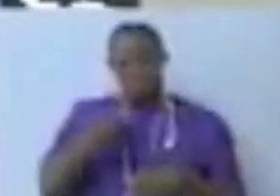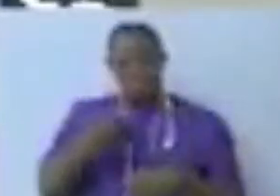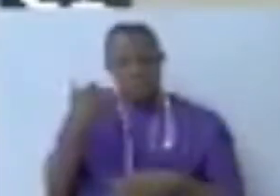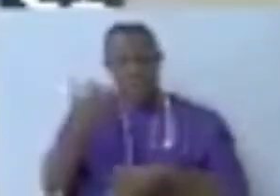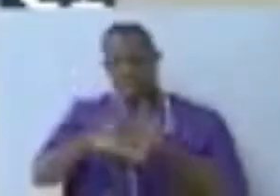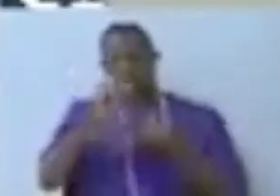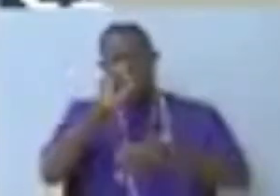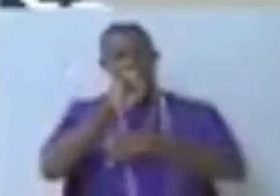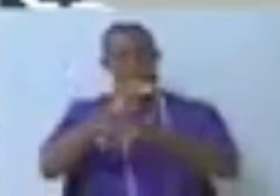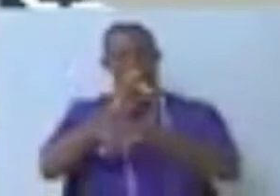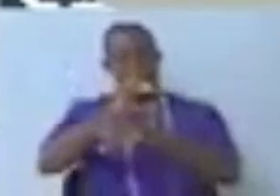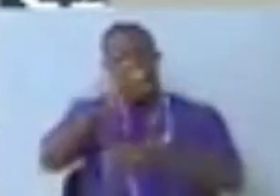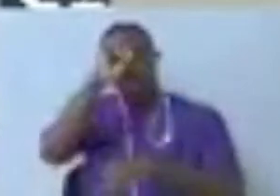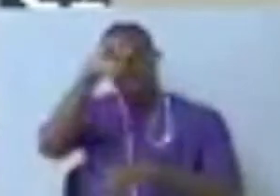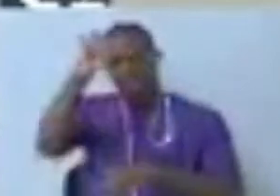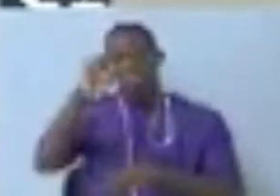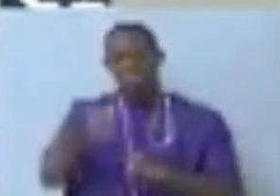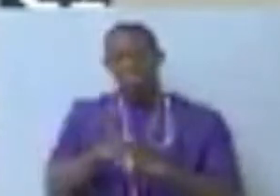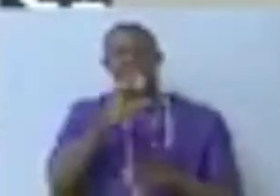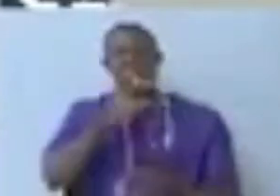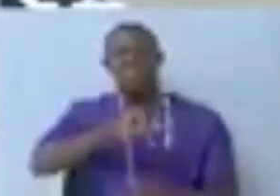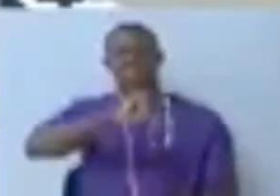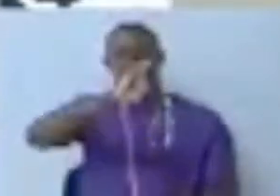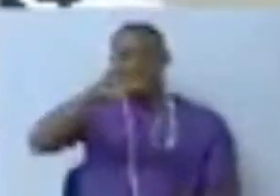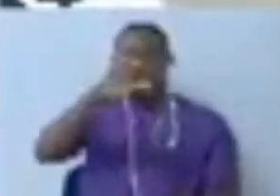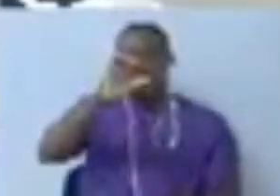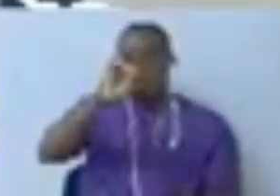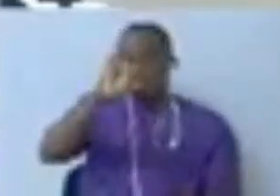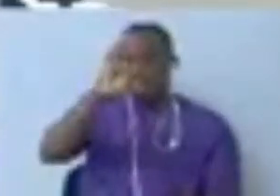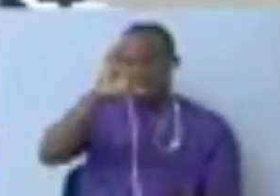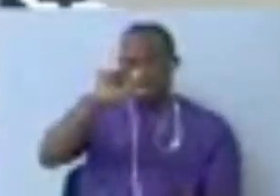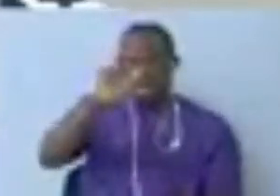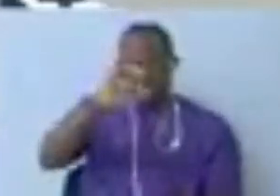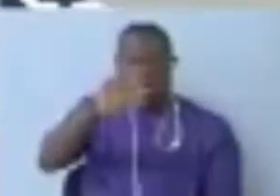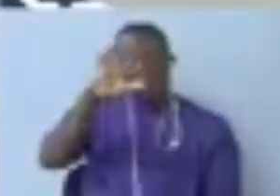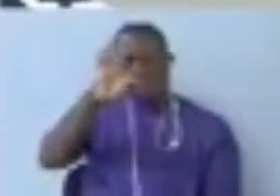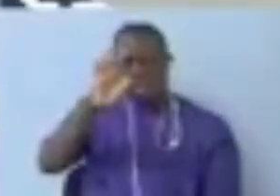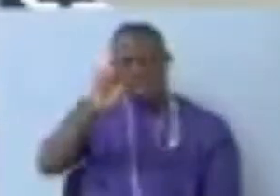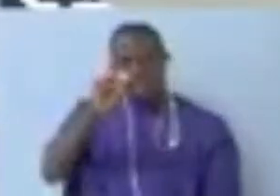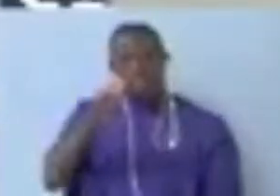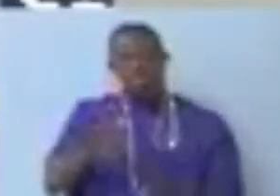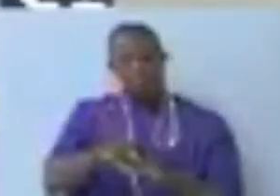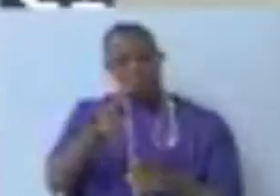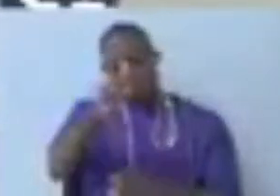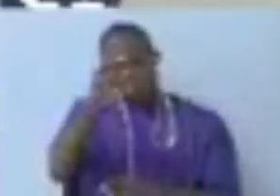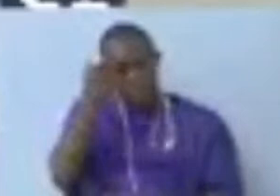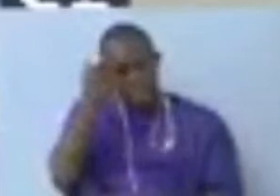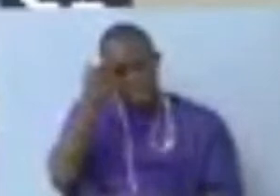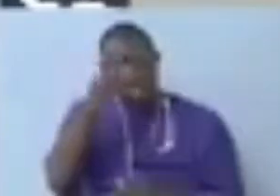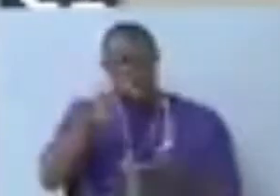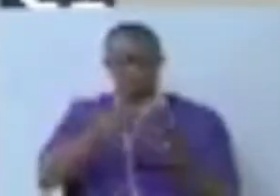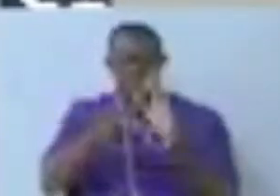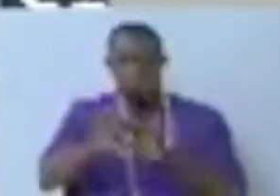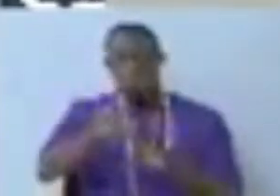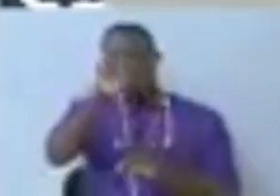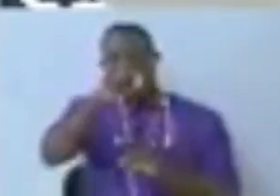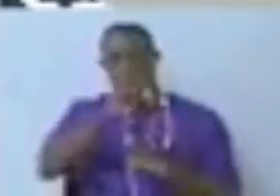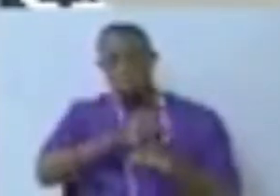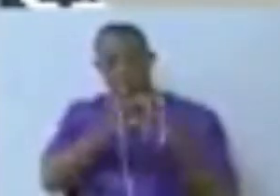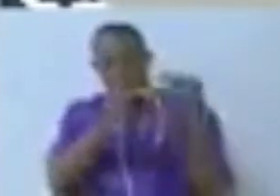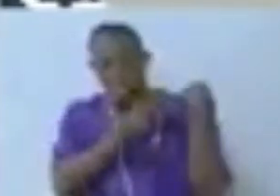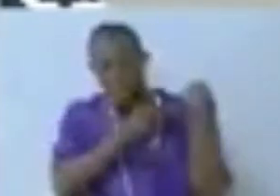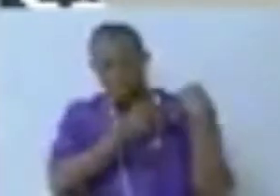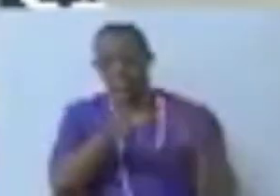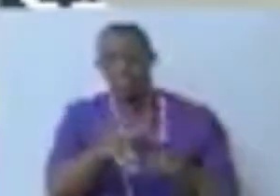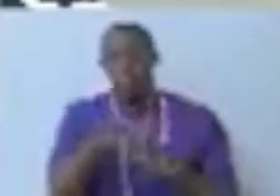Mr. Jobarteh, do you think it was your responsibility to first check whether in fact these executions could have lawfully been